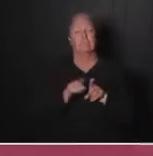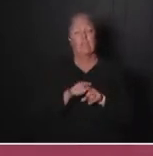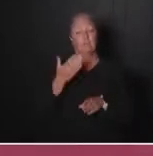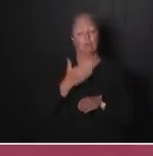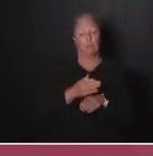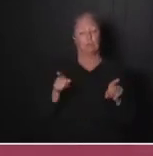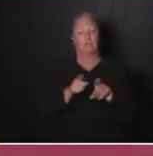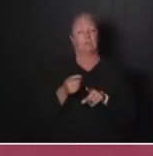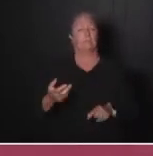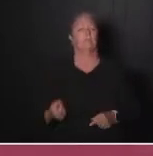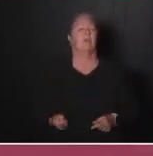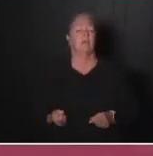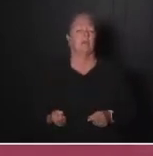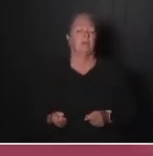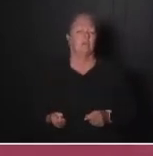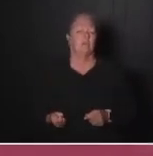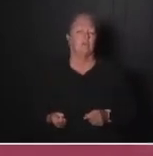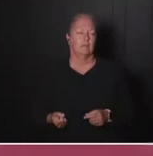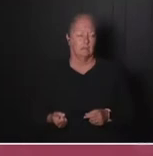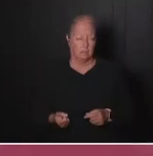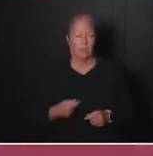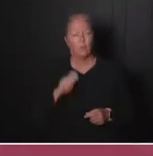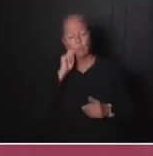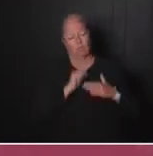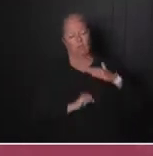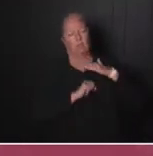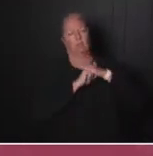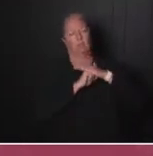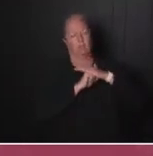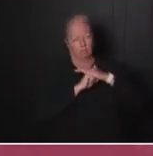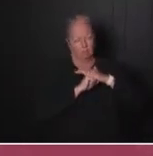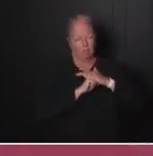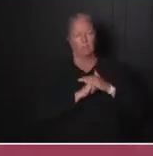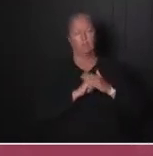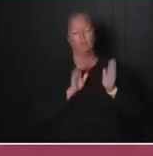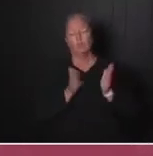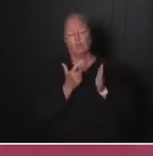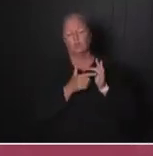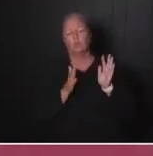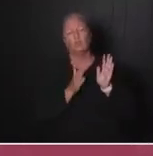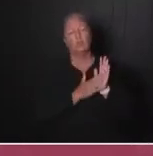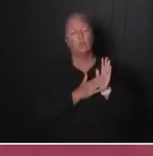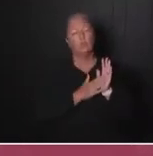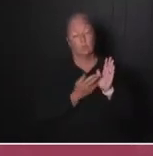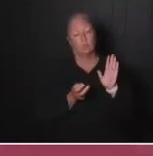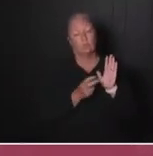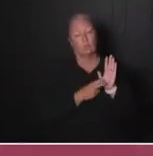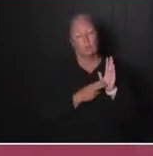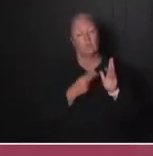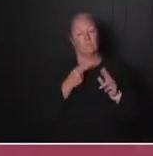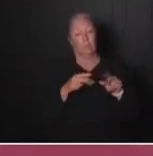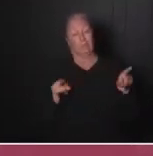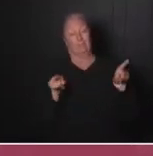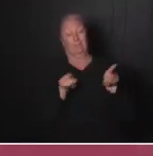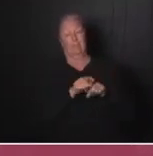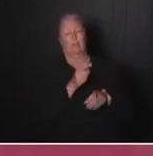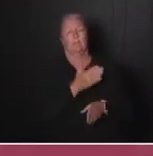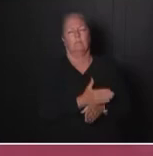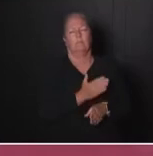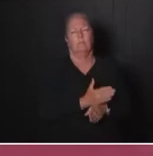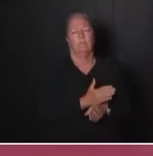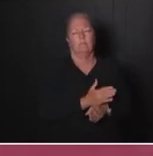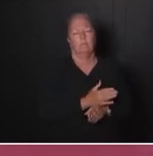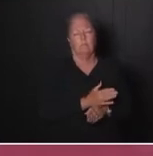pay. We'll put a cap on back-to-back short-term contracts for the same role.